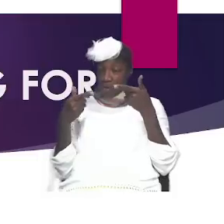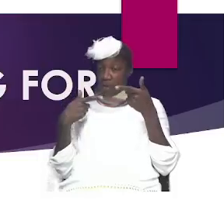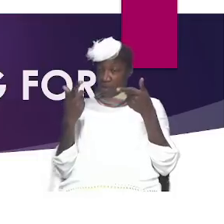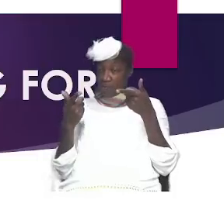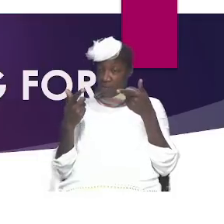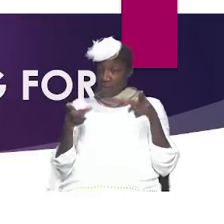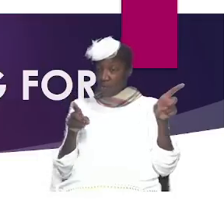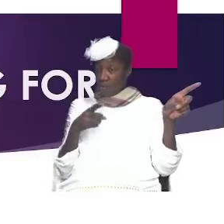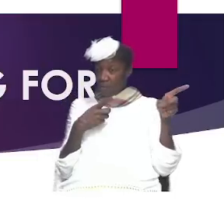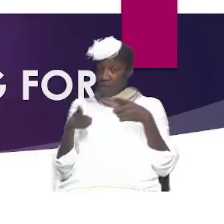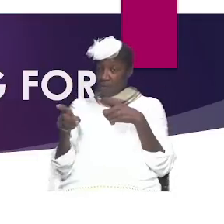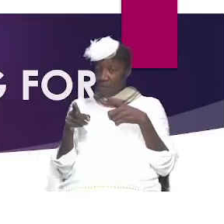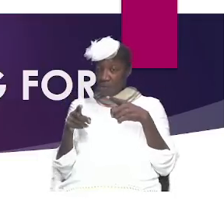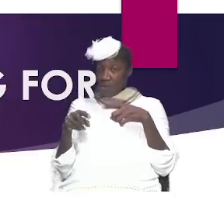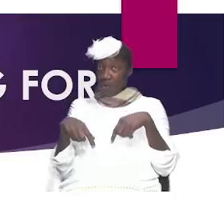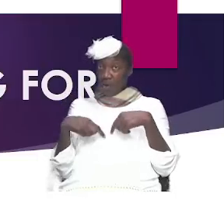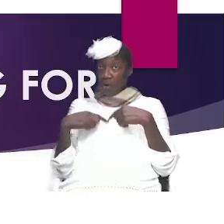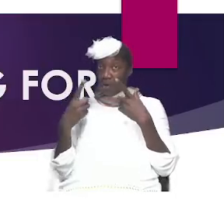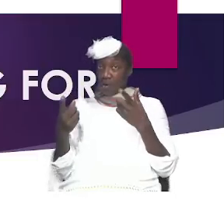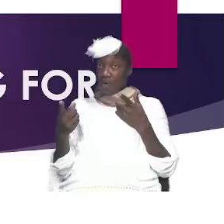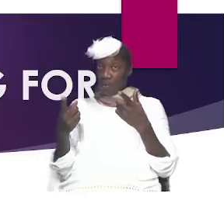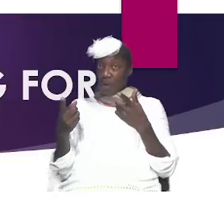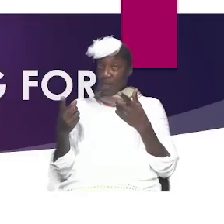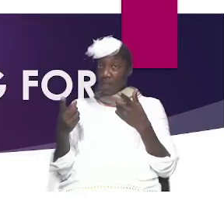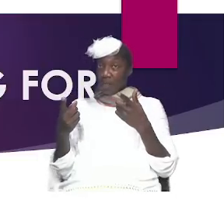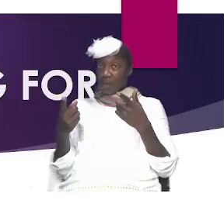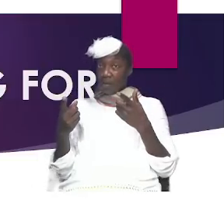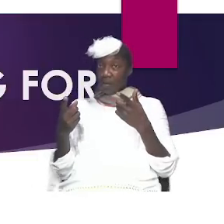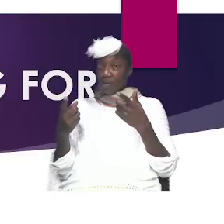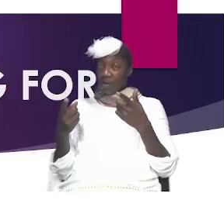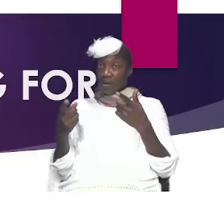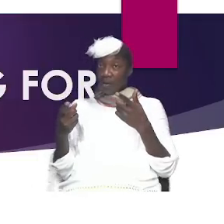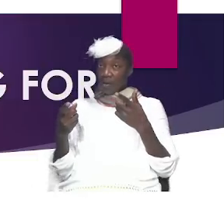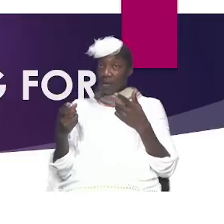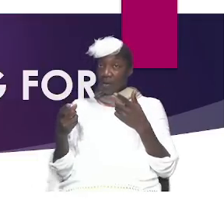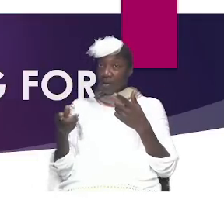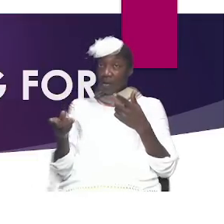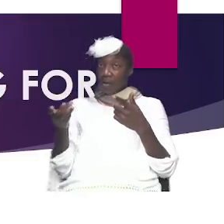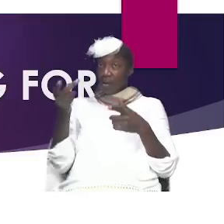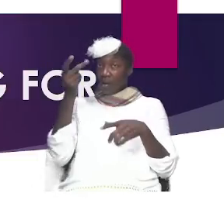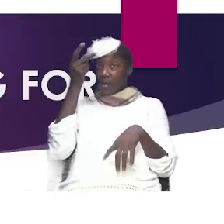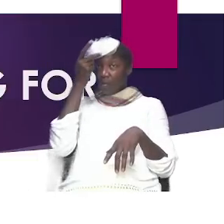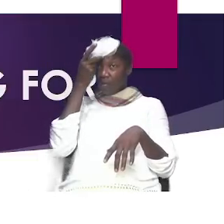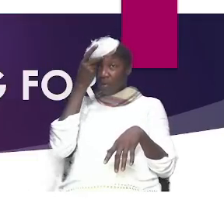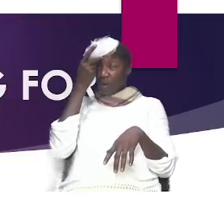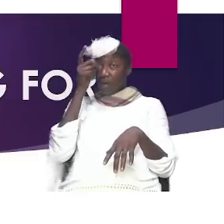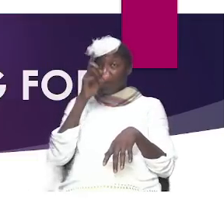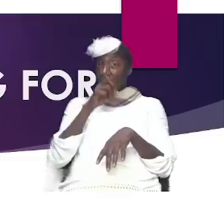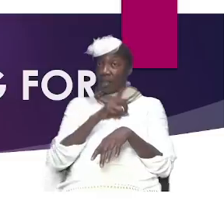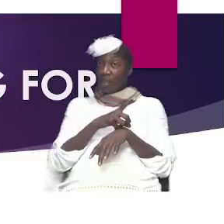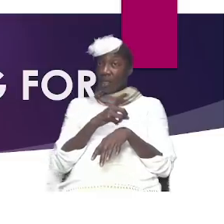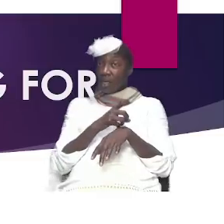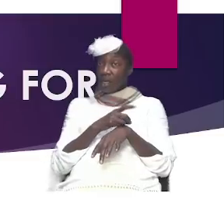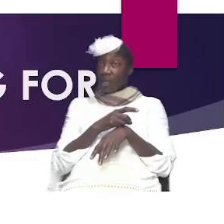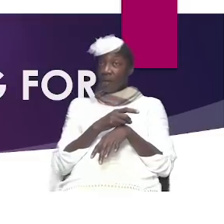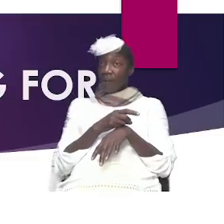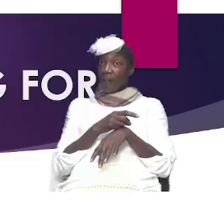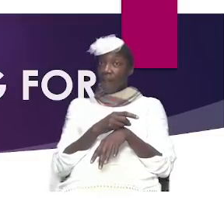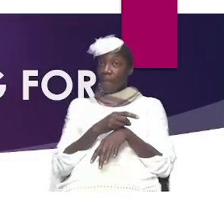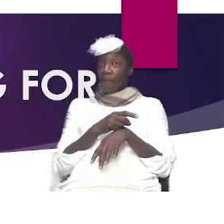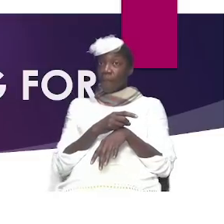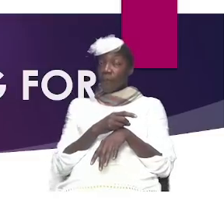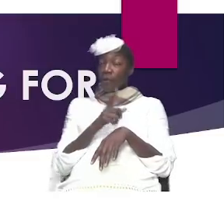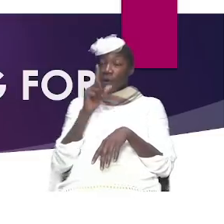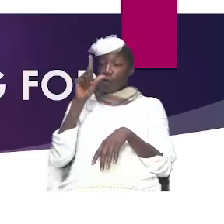do. If we go back into Paul's time, and we went back a little earlier, where the Roman Empire was concerned, where they had